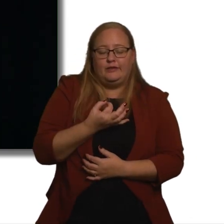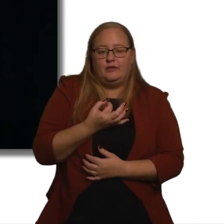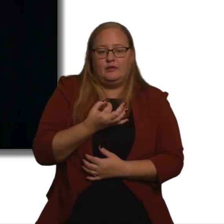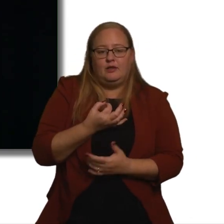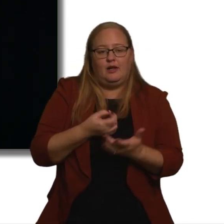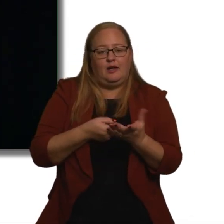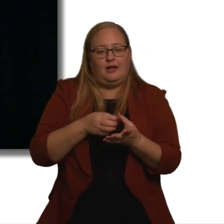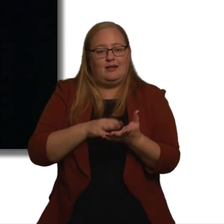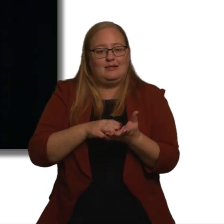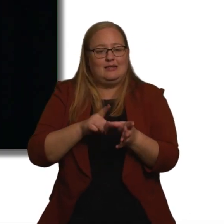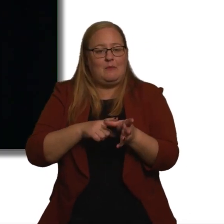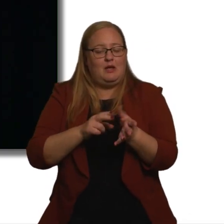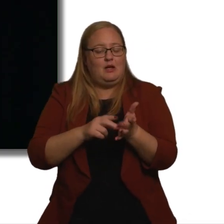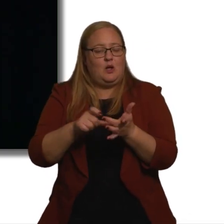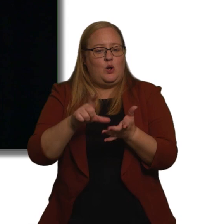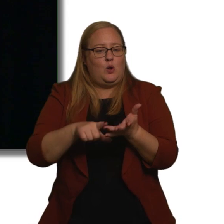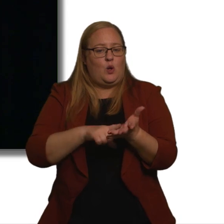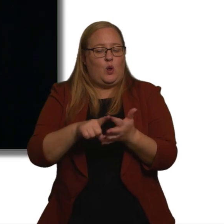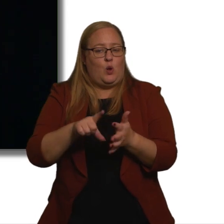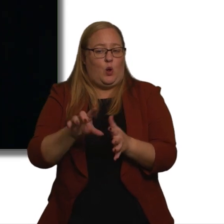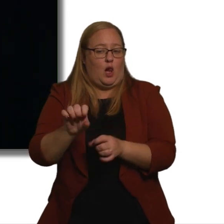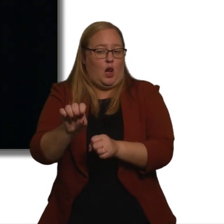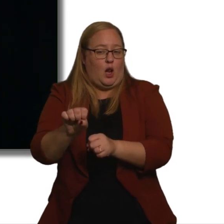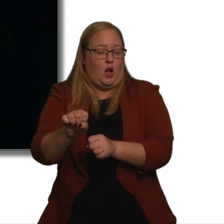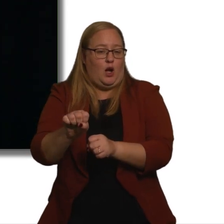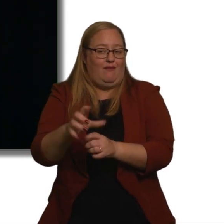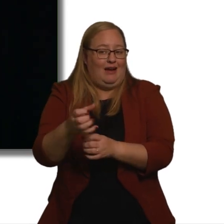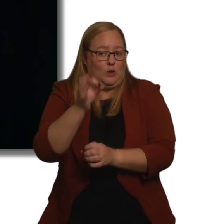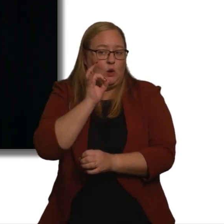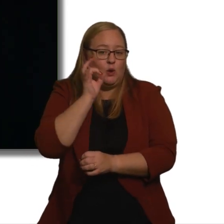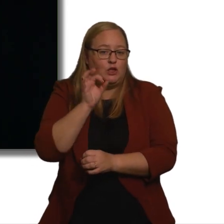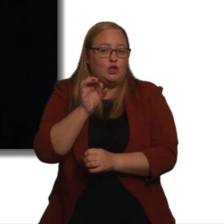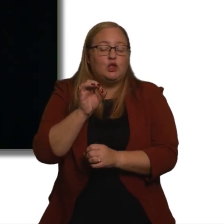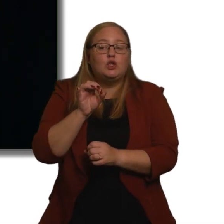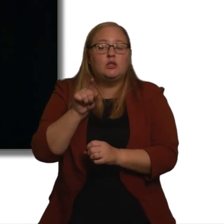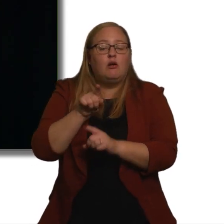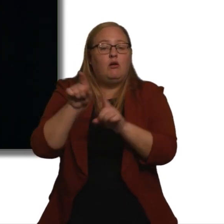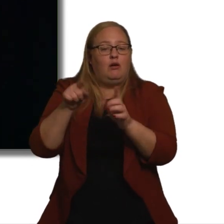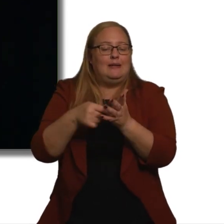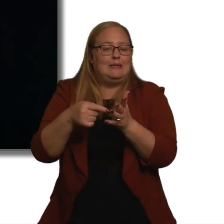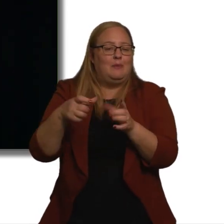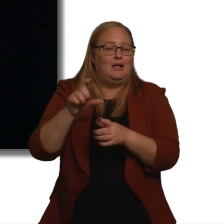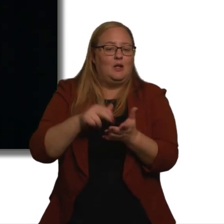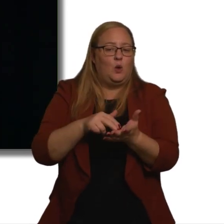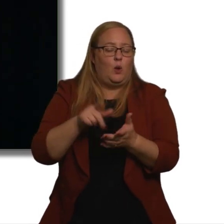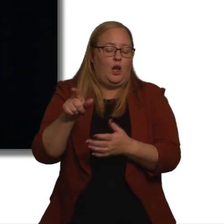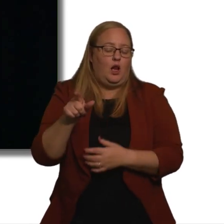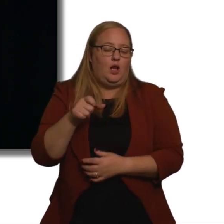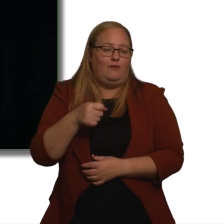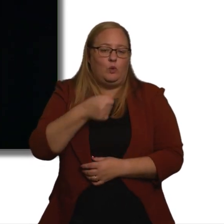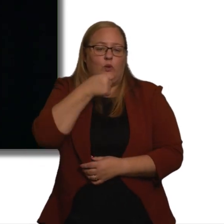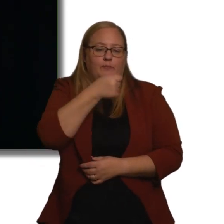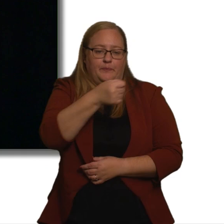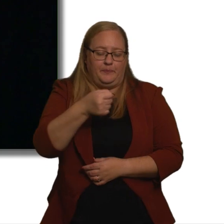Nicole, we won't come to you just yet, but if you've got a question, if you could just make yourself known to Tammy and Nicole, and we'll come to Huntingdon shortly.